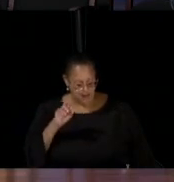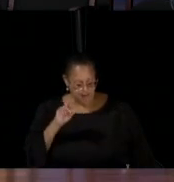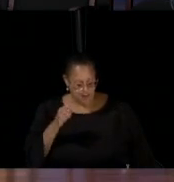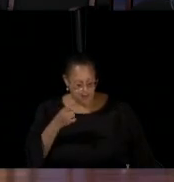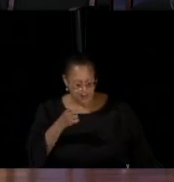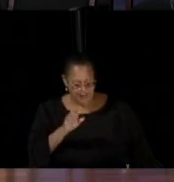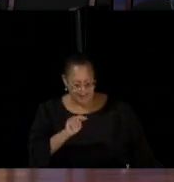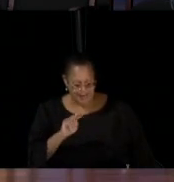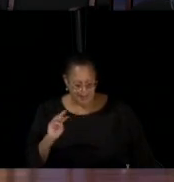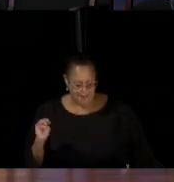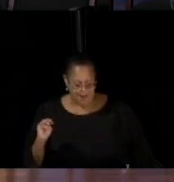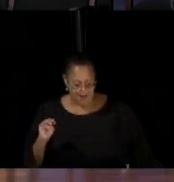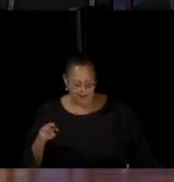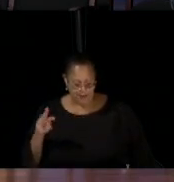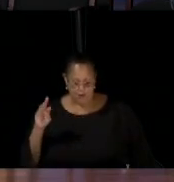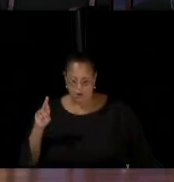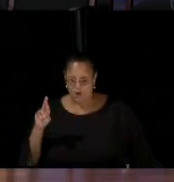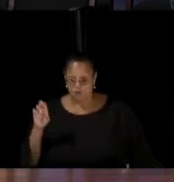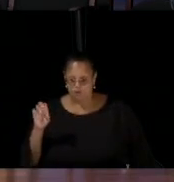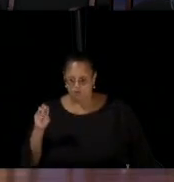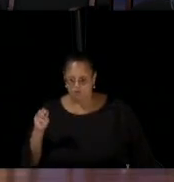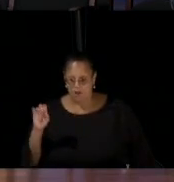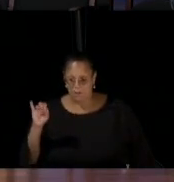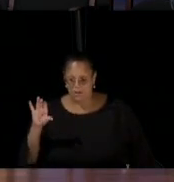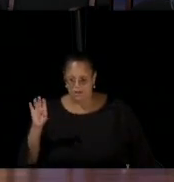Bergen Matthew Remick.